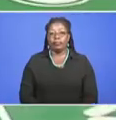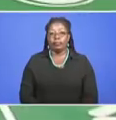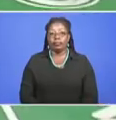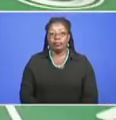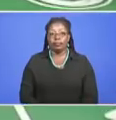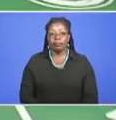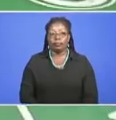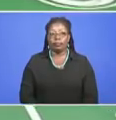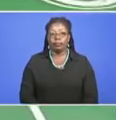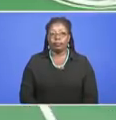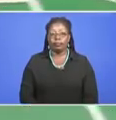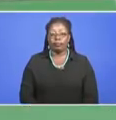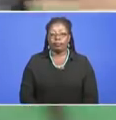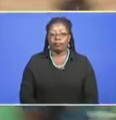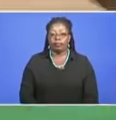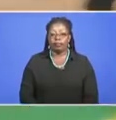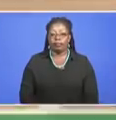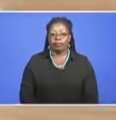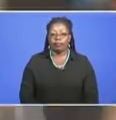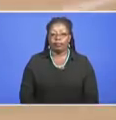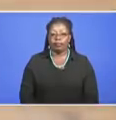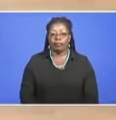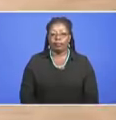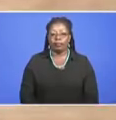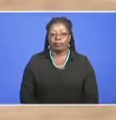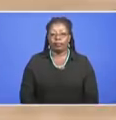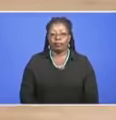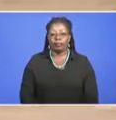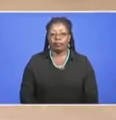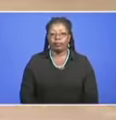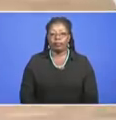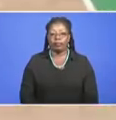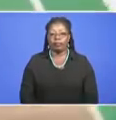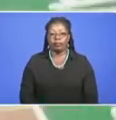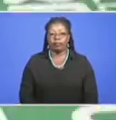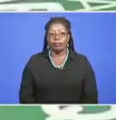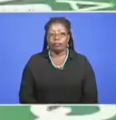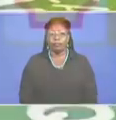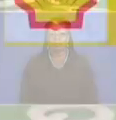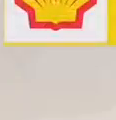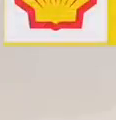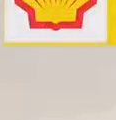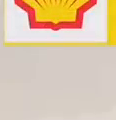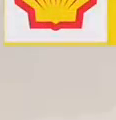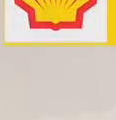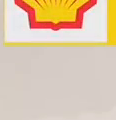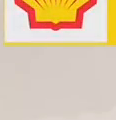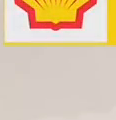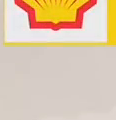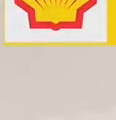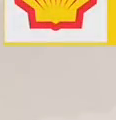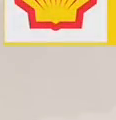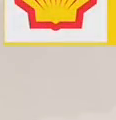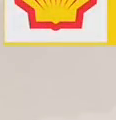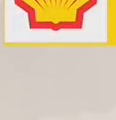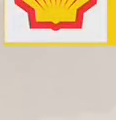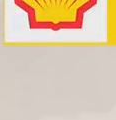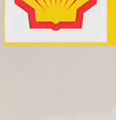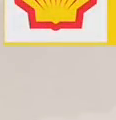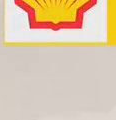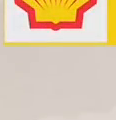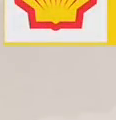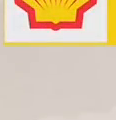hardwood. You're watching The Bahamas Tonight, The National Report, your news leader. This portion of the news is brought to you